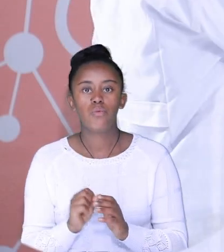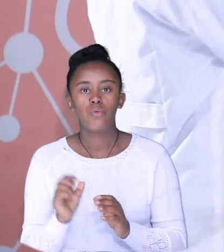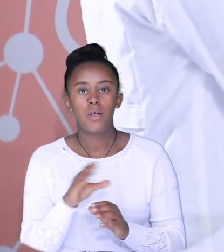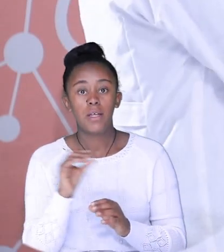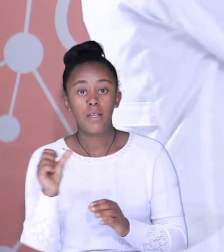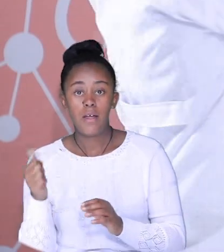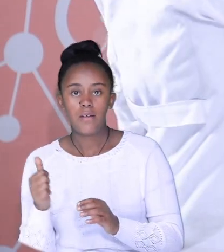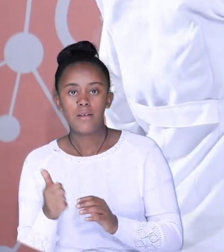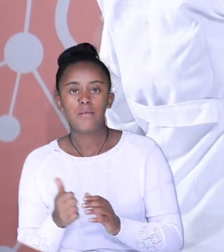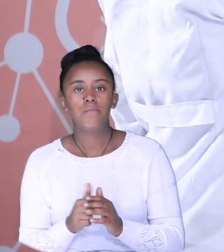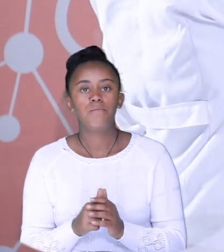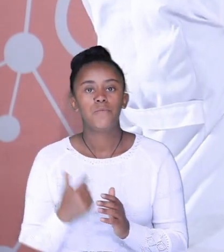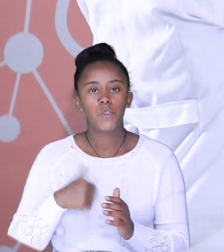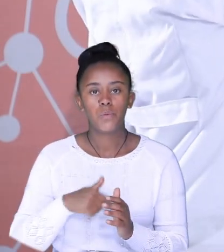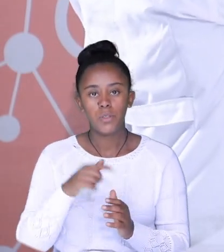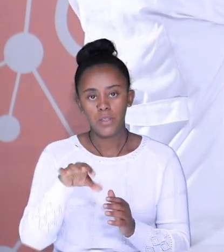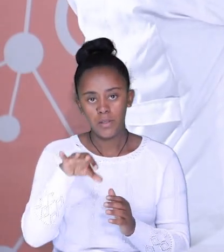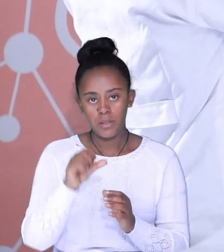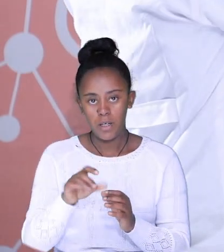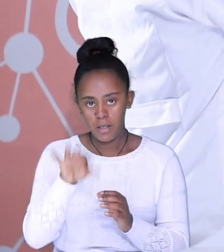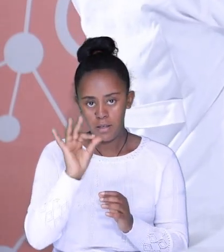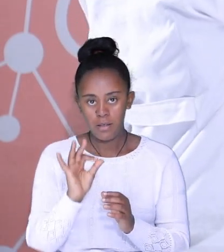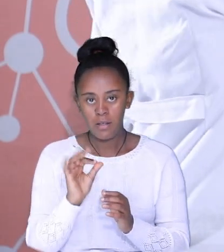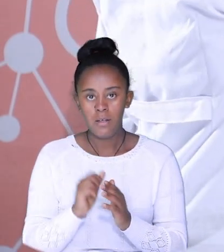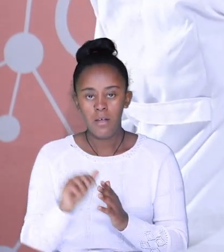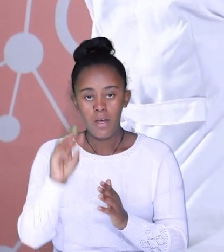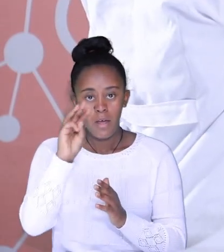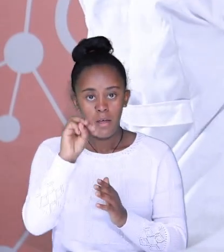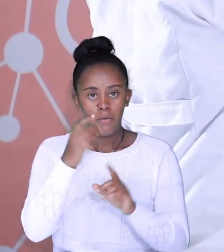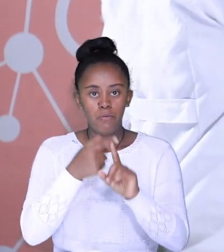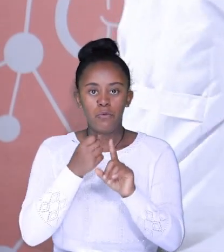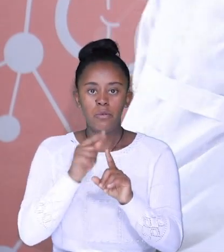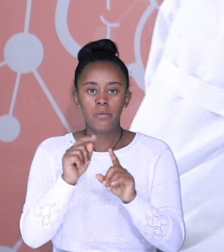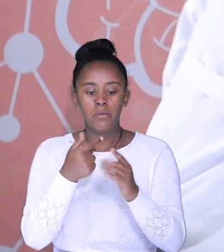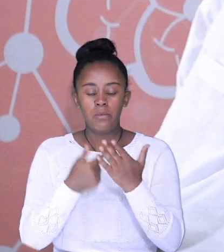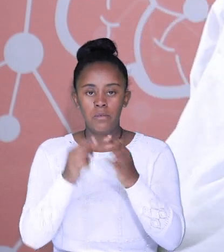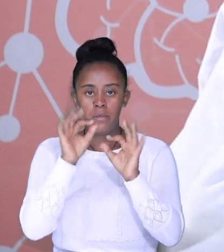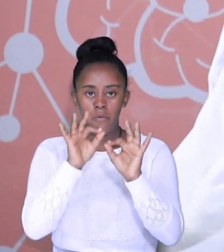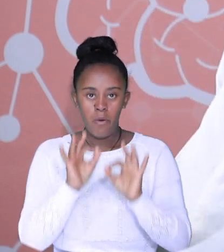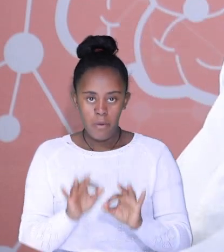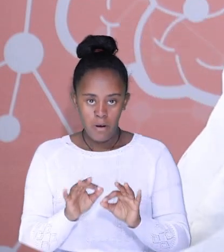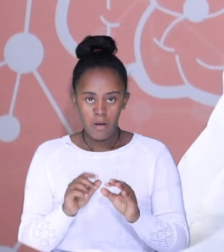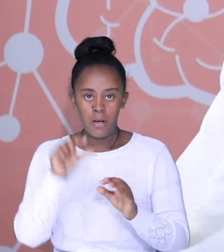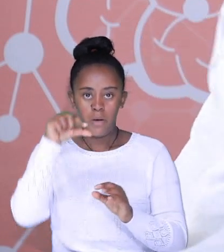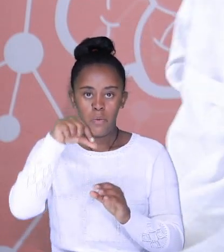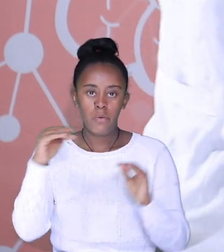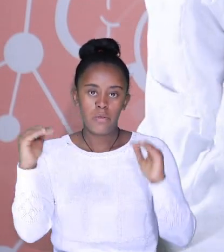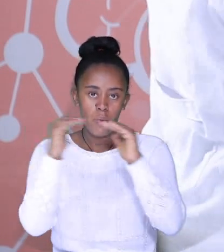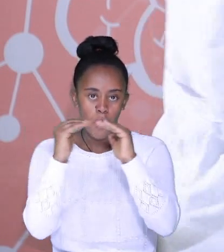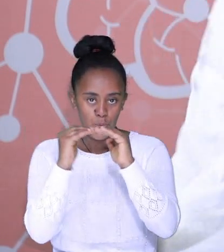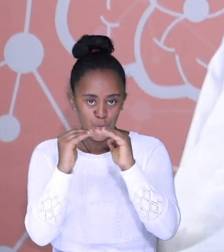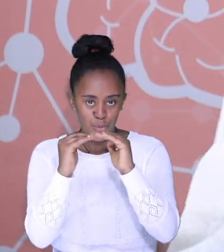And the other, we can get M from this formula. Q is equals